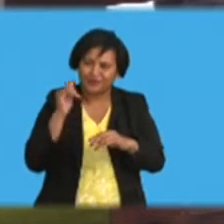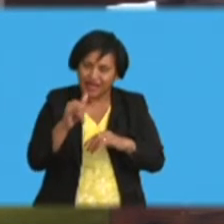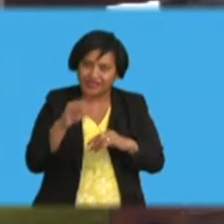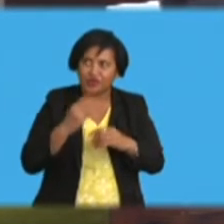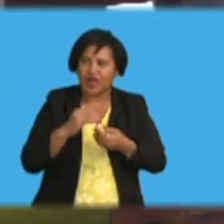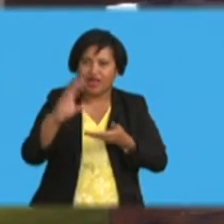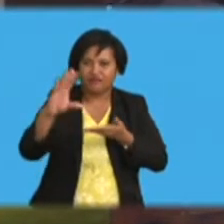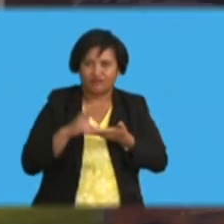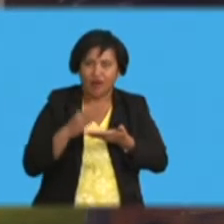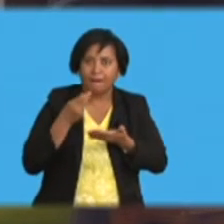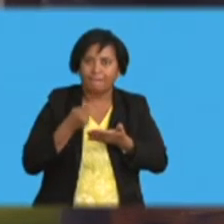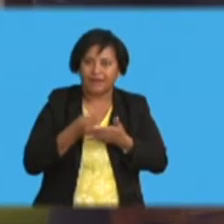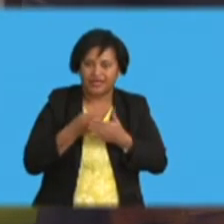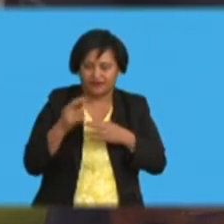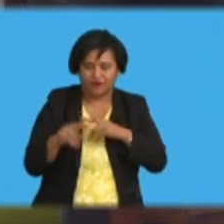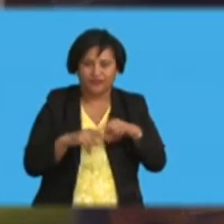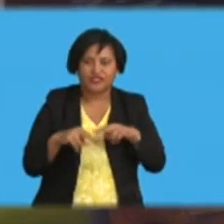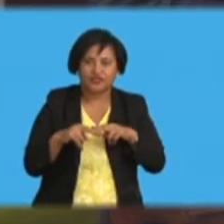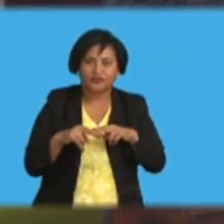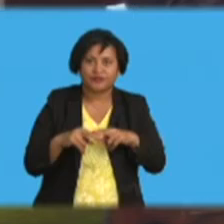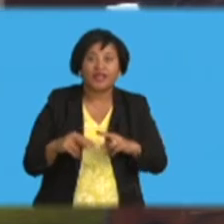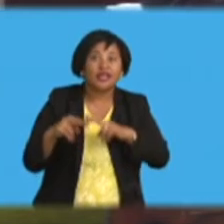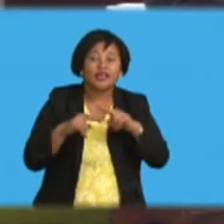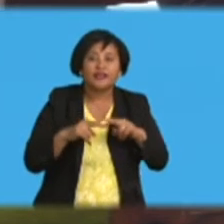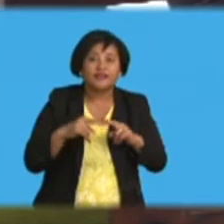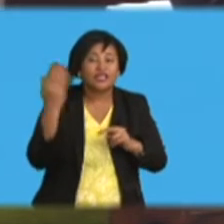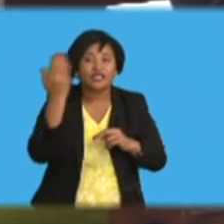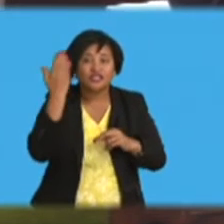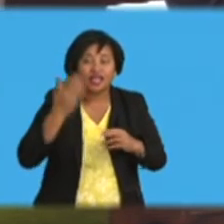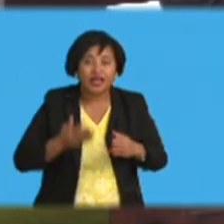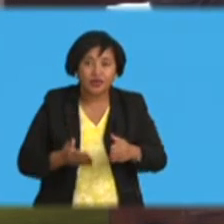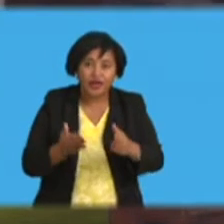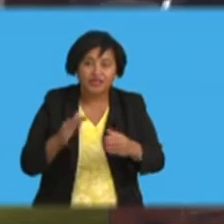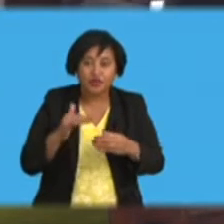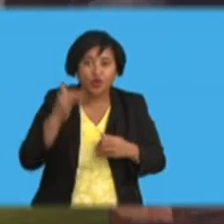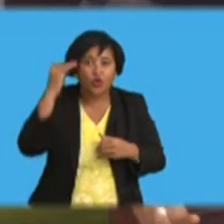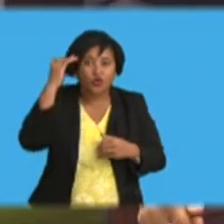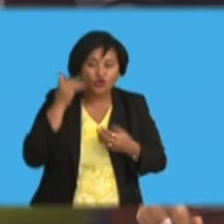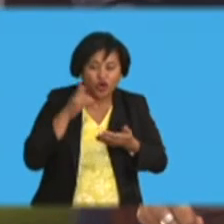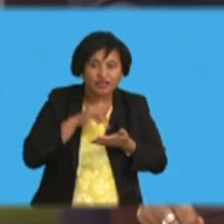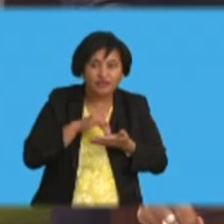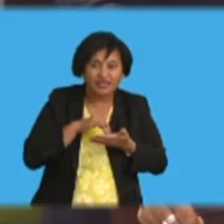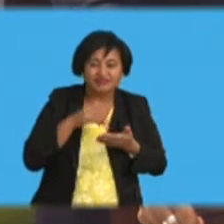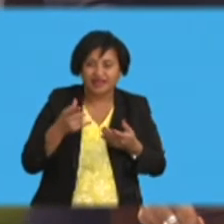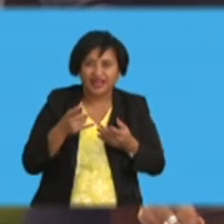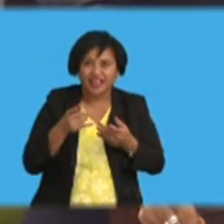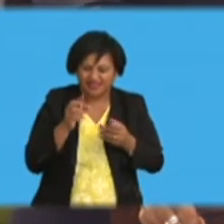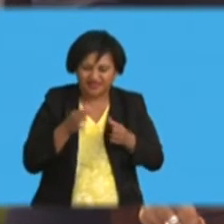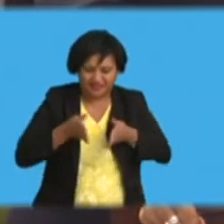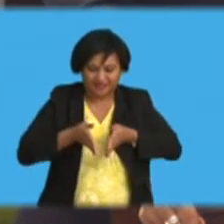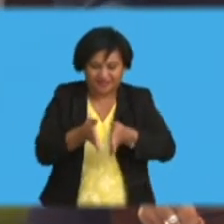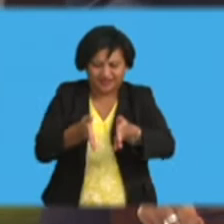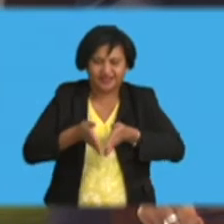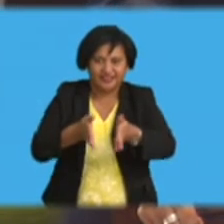via FNPF. Madam Speaker, Fiji Airways' narrow-body or short-medium-range single-aisle jet fleet